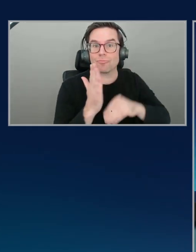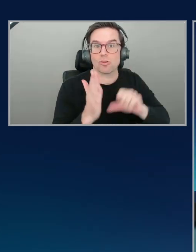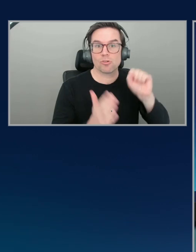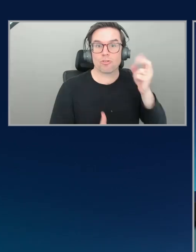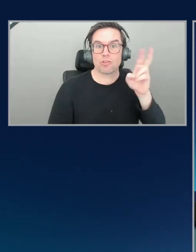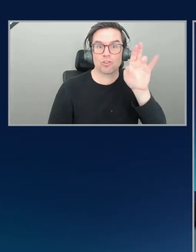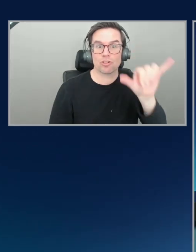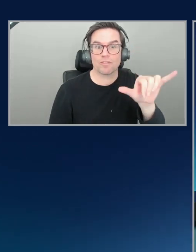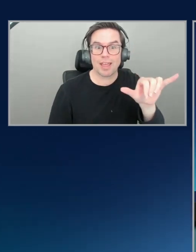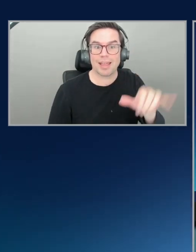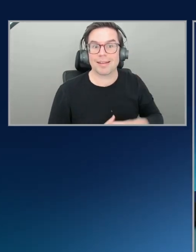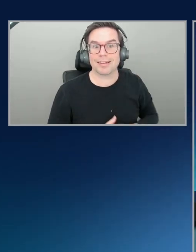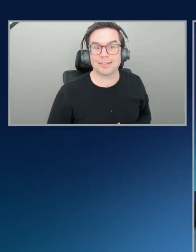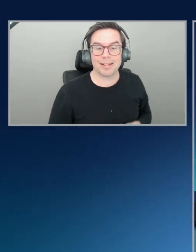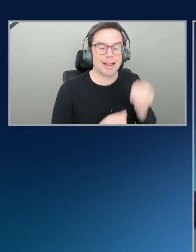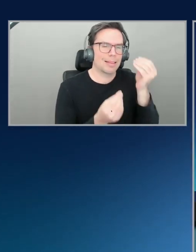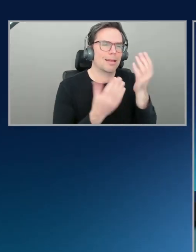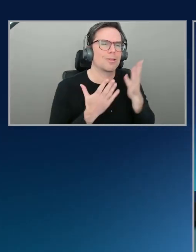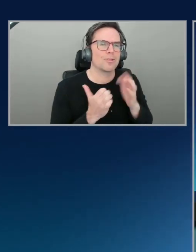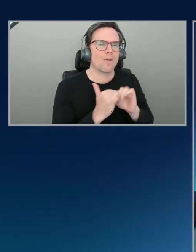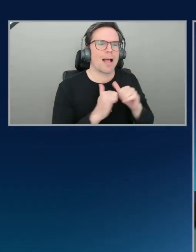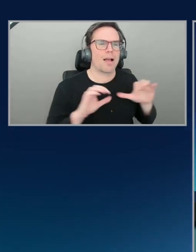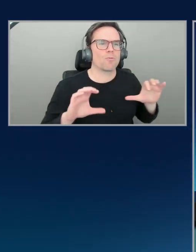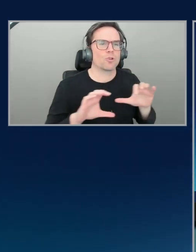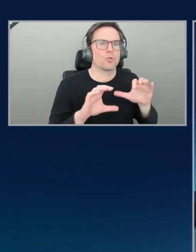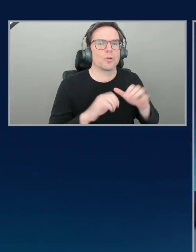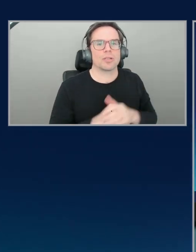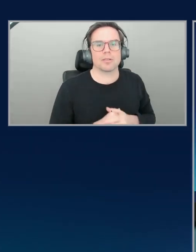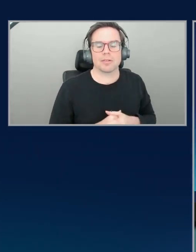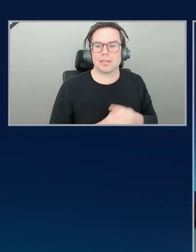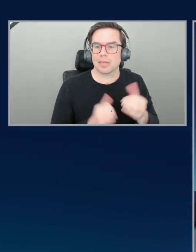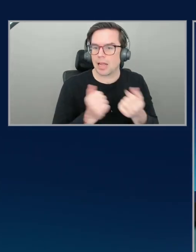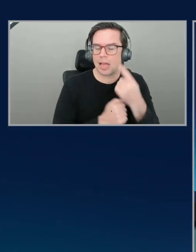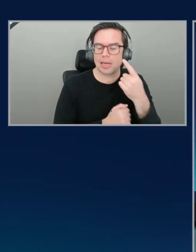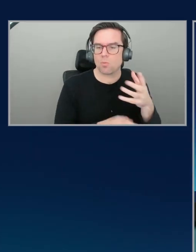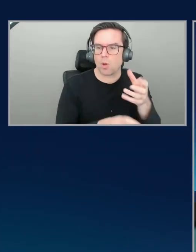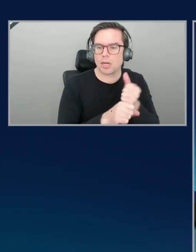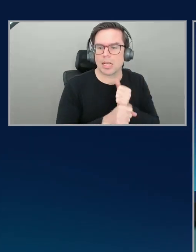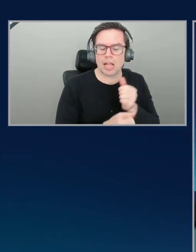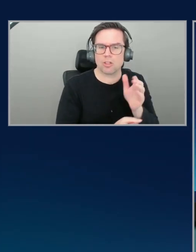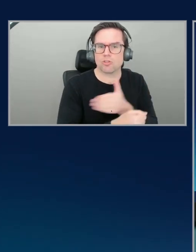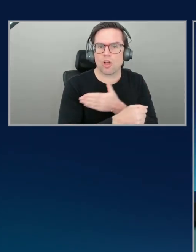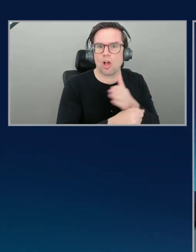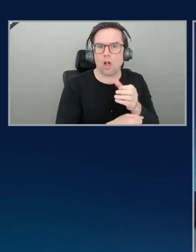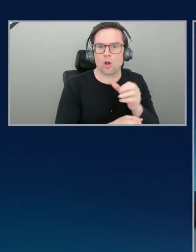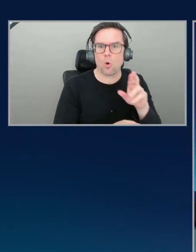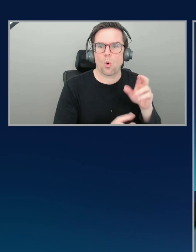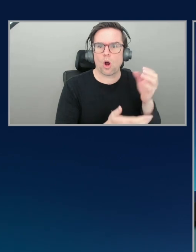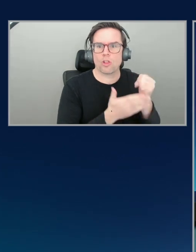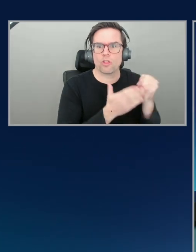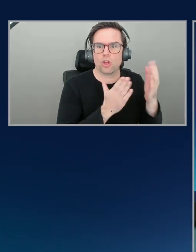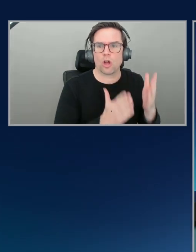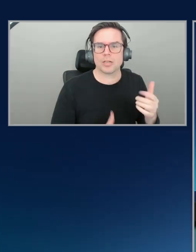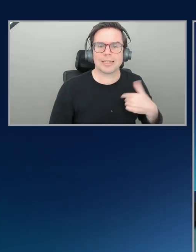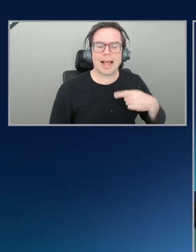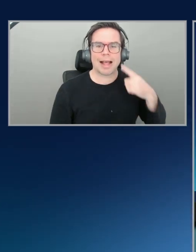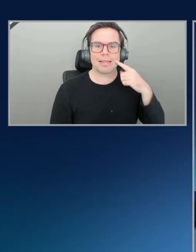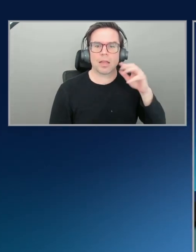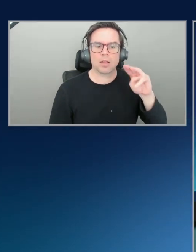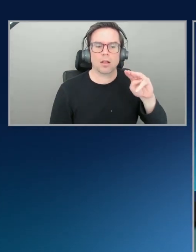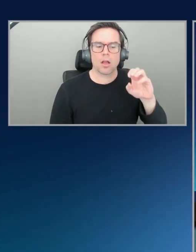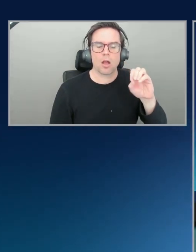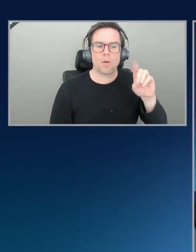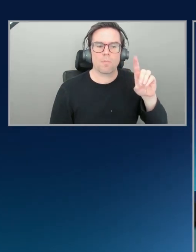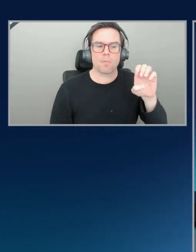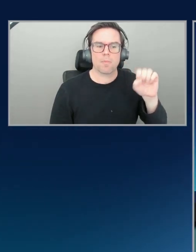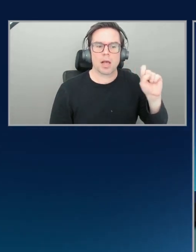us how we're doing. And I wonder if anybody got the song or the artist. Anyone? I mean, Nobody in chat. I guess it's going to be as Modest Mouse, but I don't know. No, nice try.